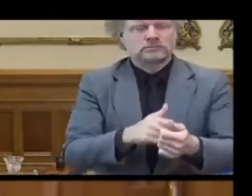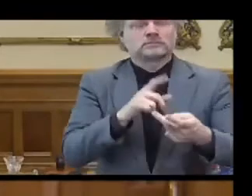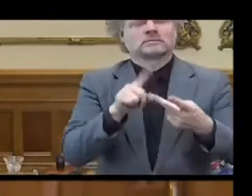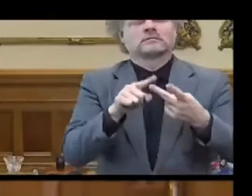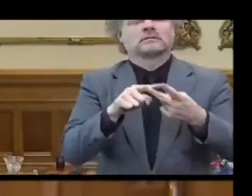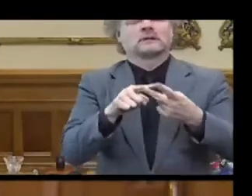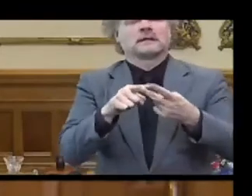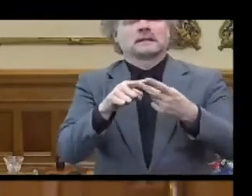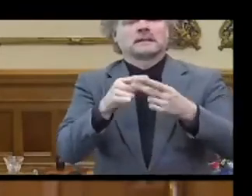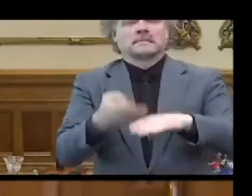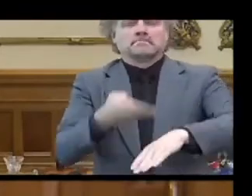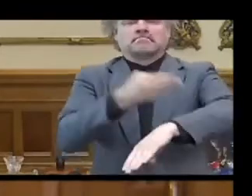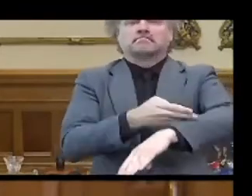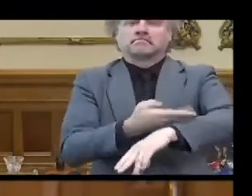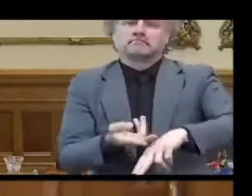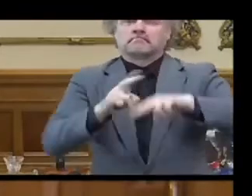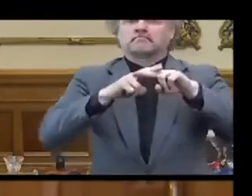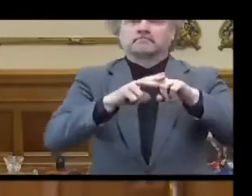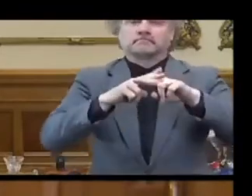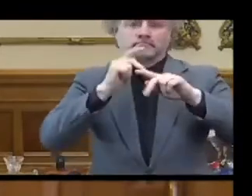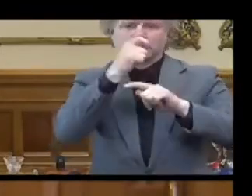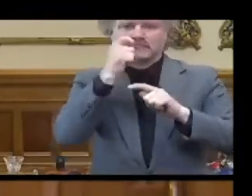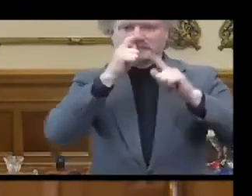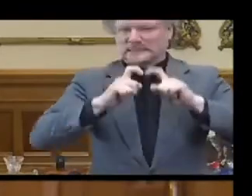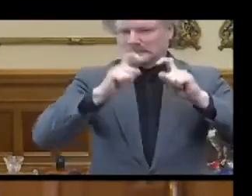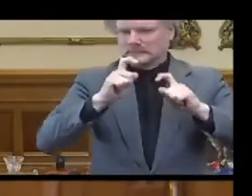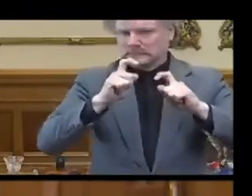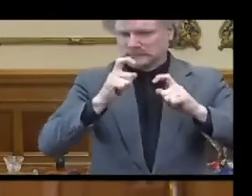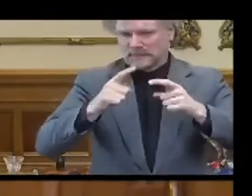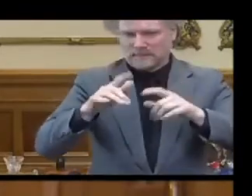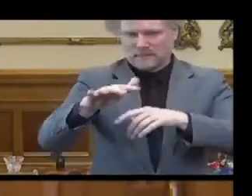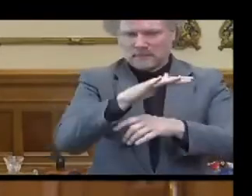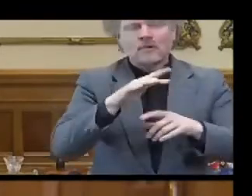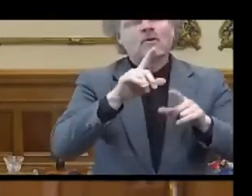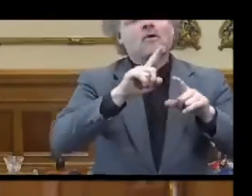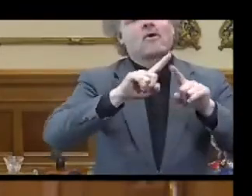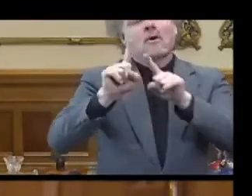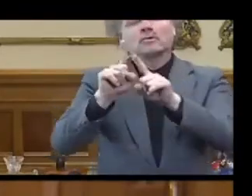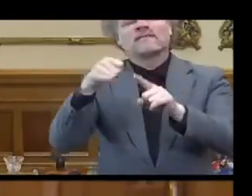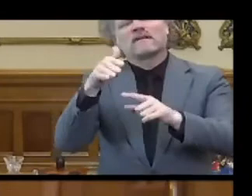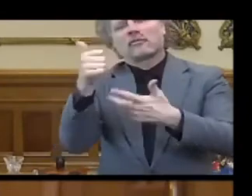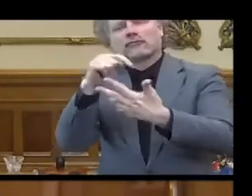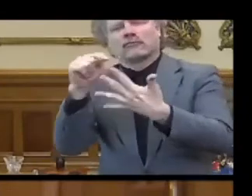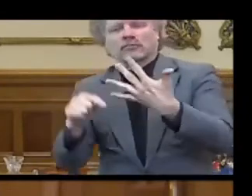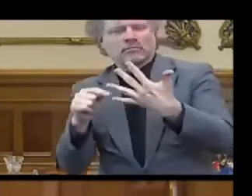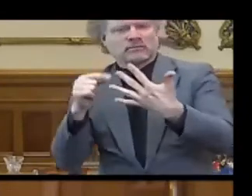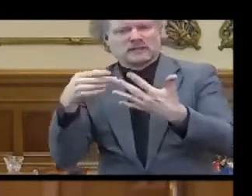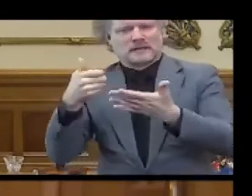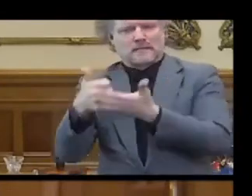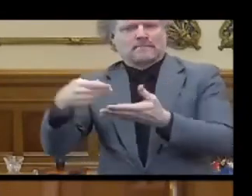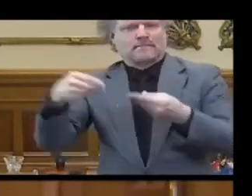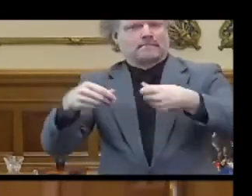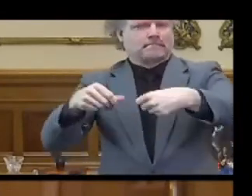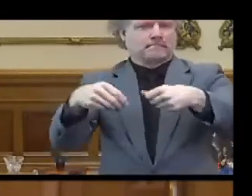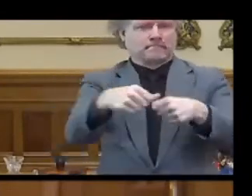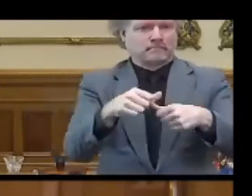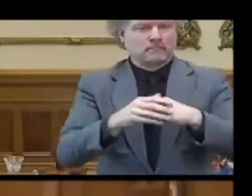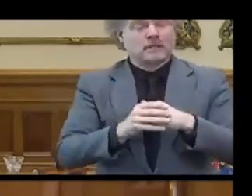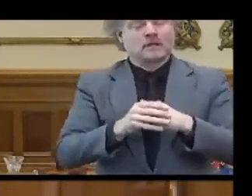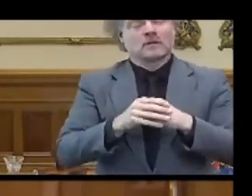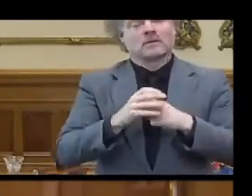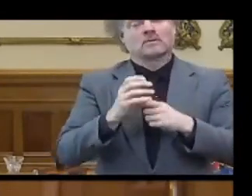enhanced testing that's going on out there. There are also other provisions to cover some of these expenses. So as far as